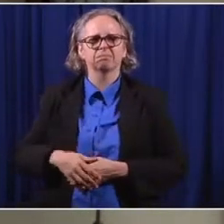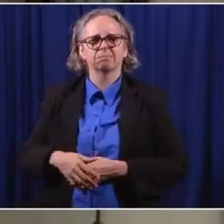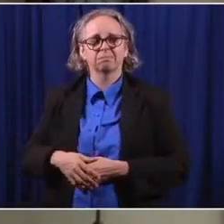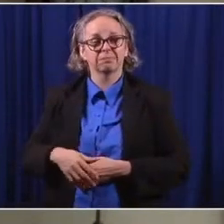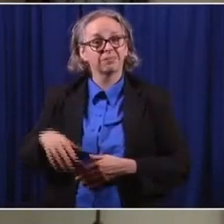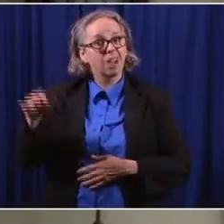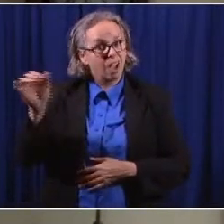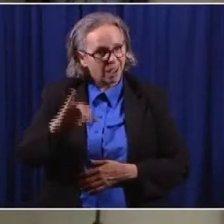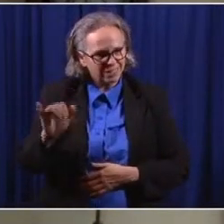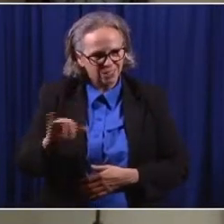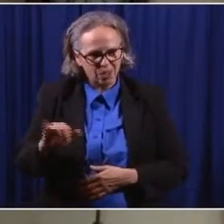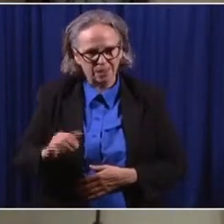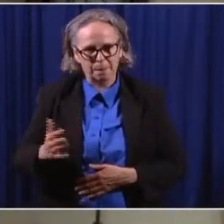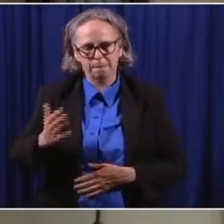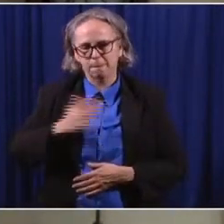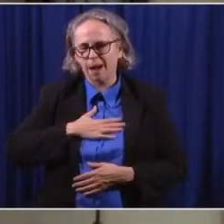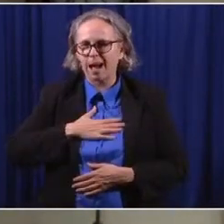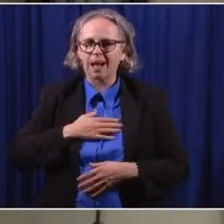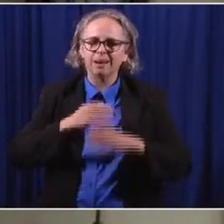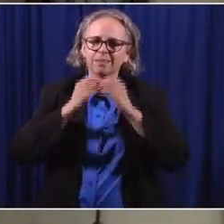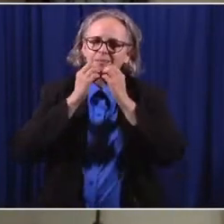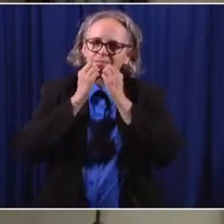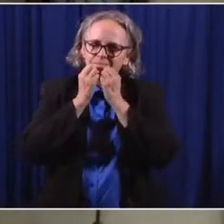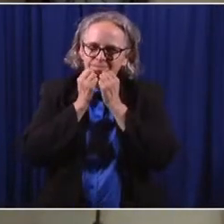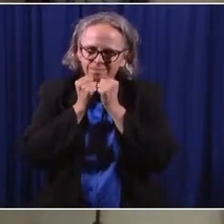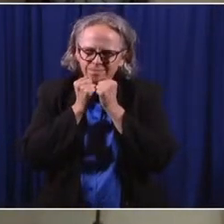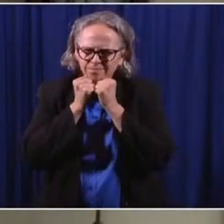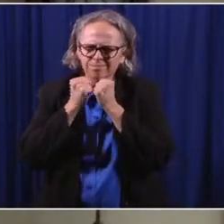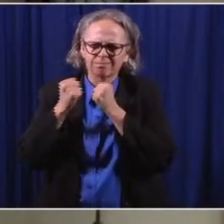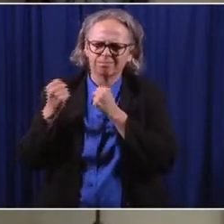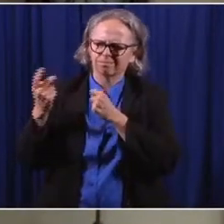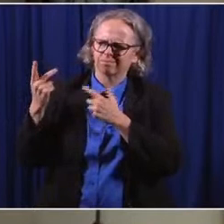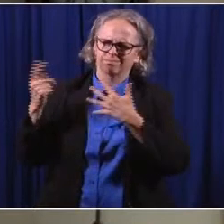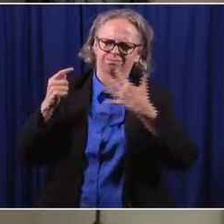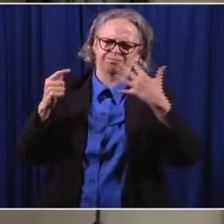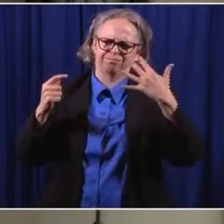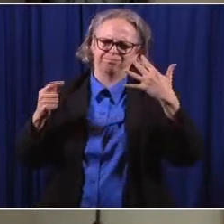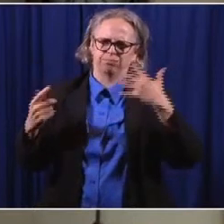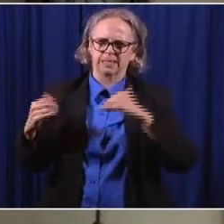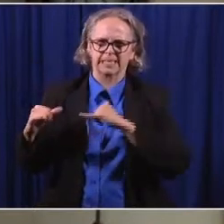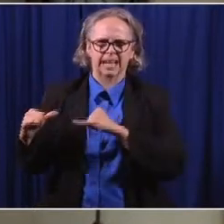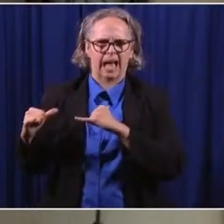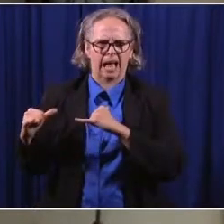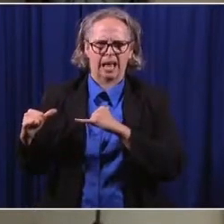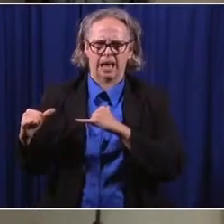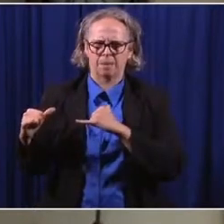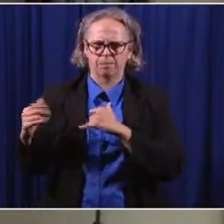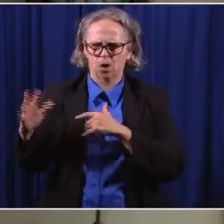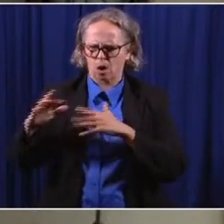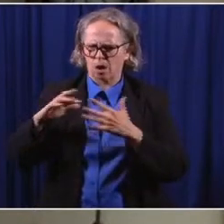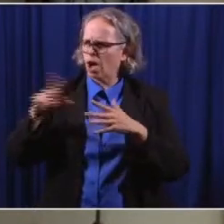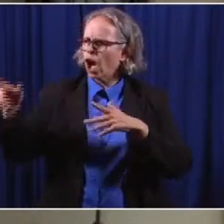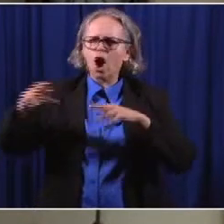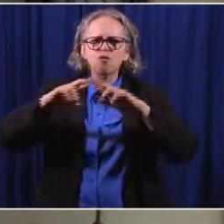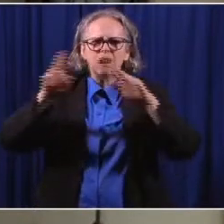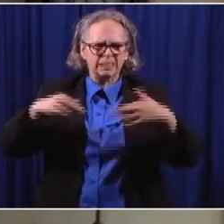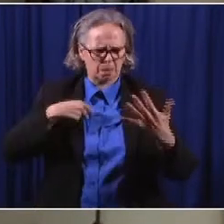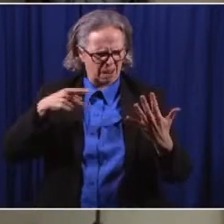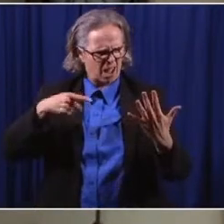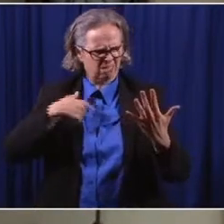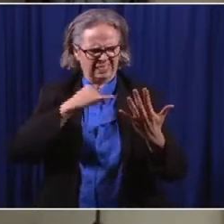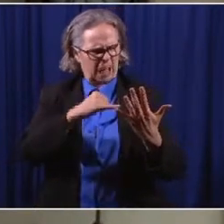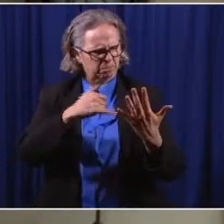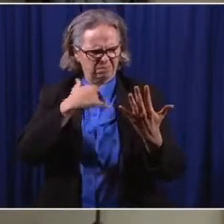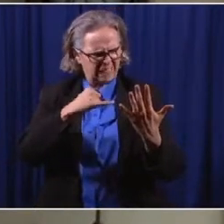for a lot of different things. When I looked through her resume, I just said, wow, that's spot on, spot on. These are very